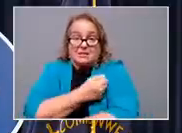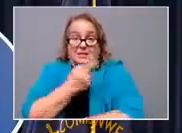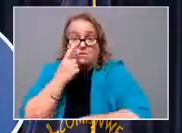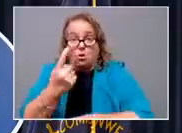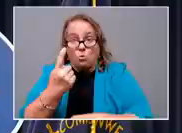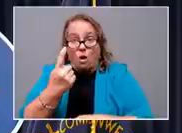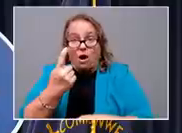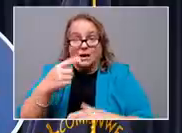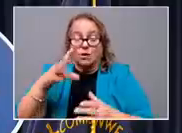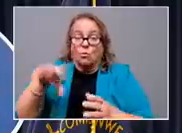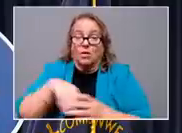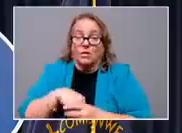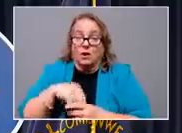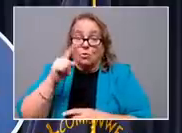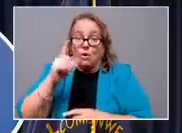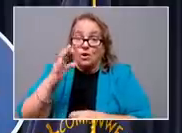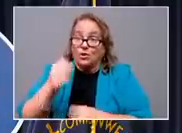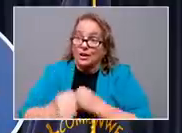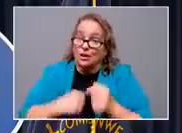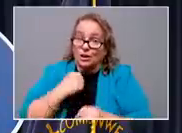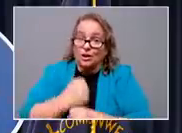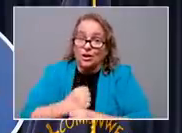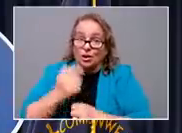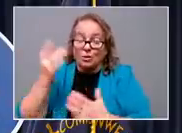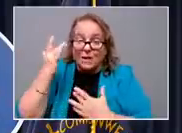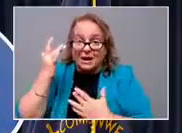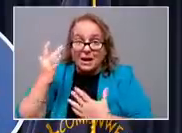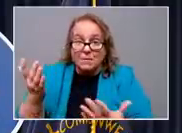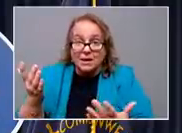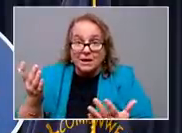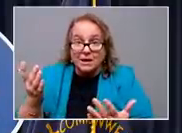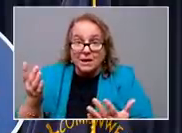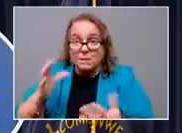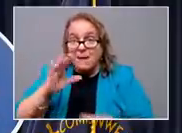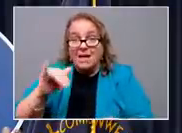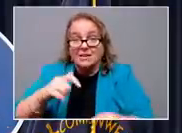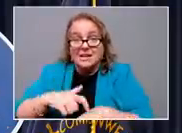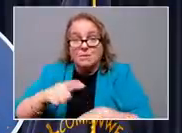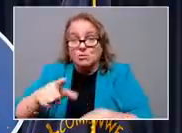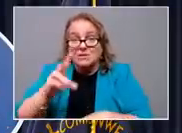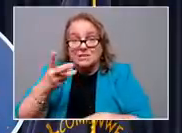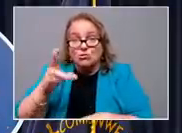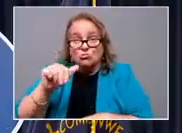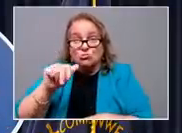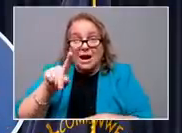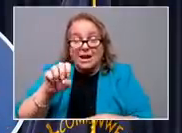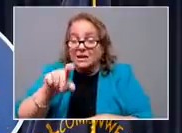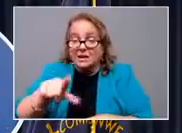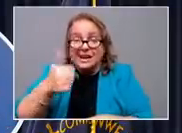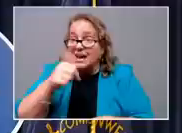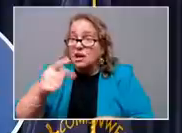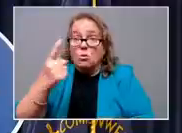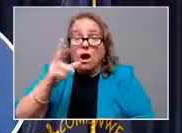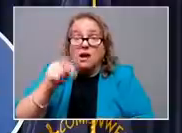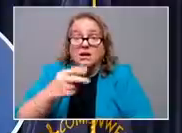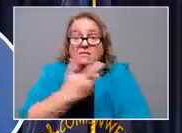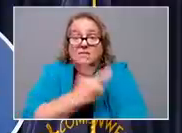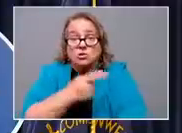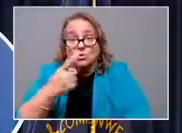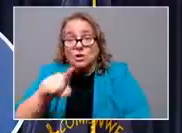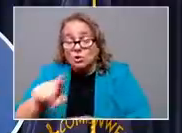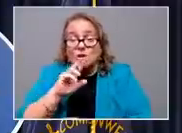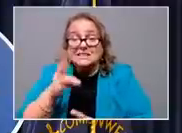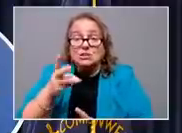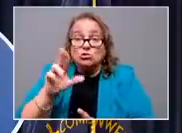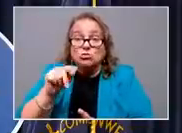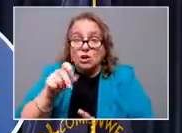pandemic that we've experienced. By the time you were in 6th grade, and this is to anybody who's unvaccinated out there, by the time you were in 6th grade, you were required